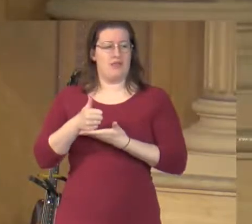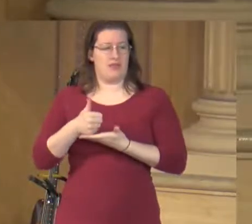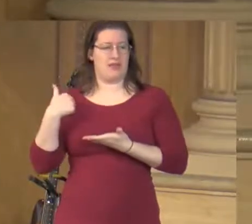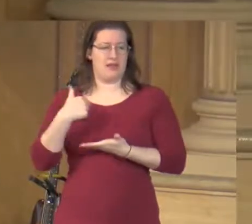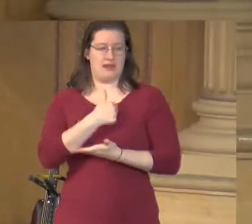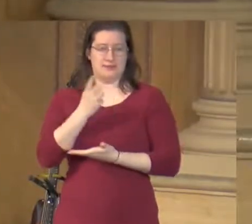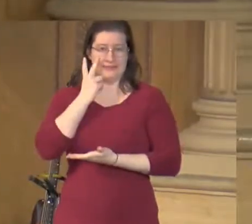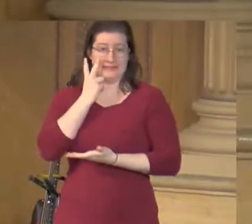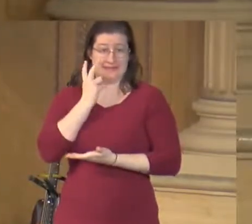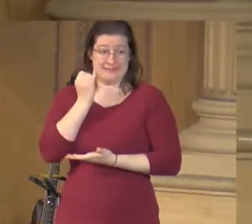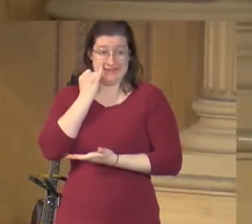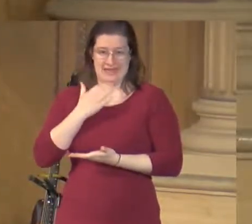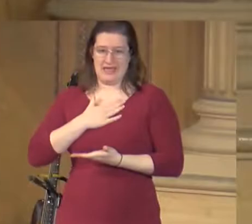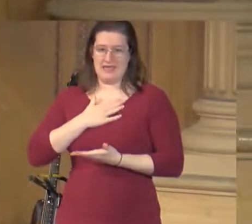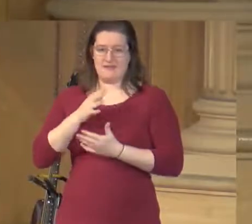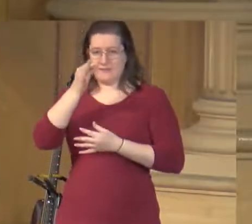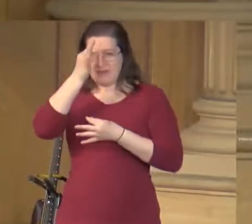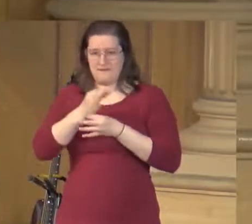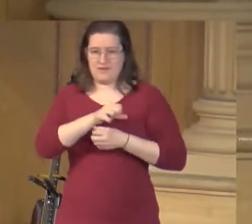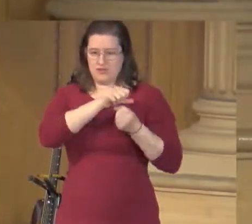Will we be ashamed of Christ?